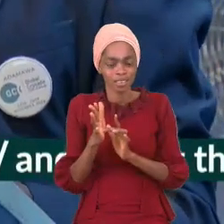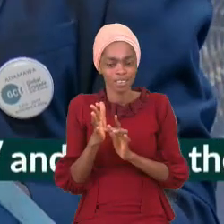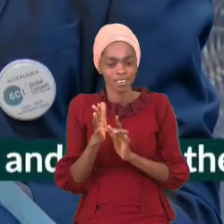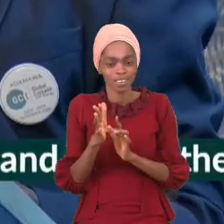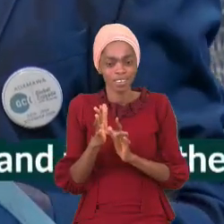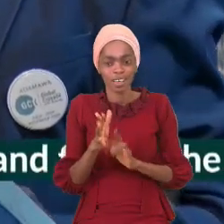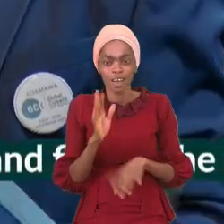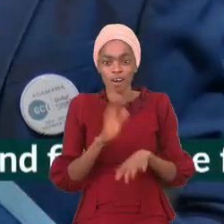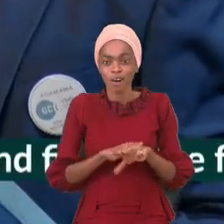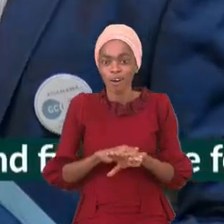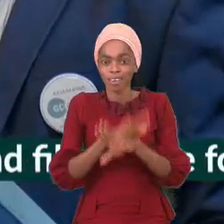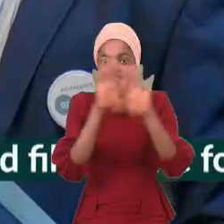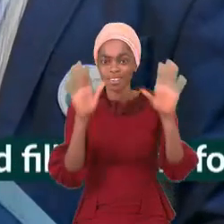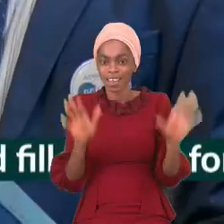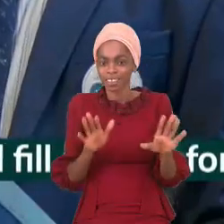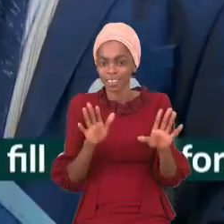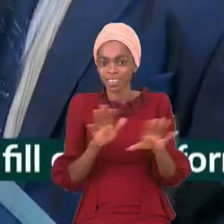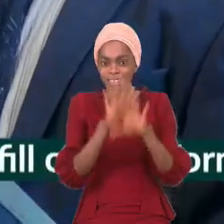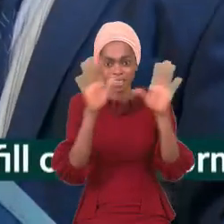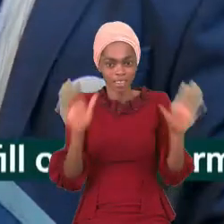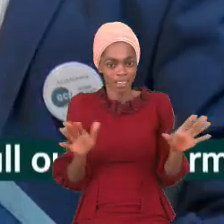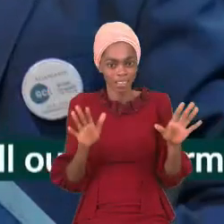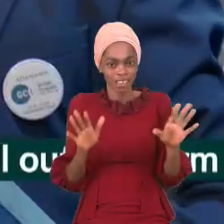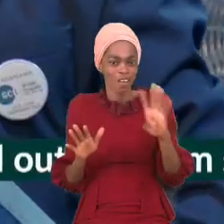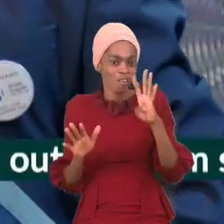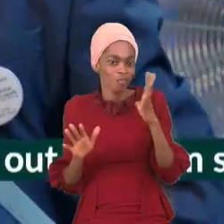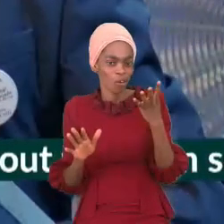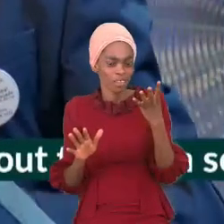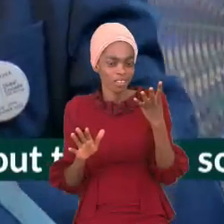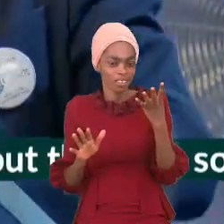On Sunday, 4th December, you'll join us at this banquet.